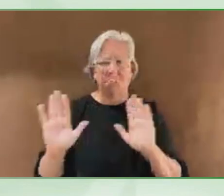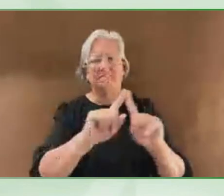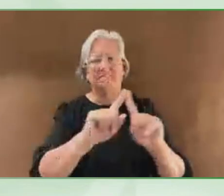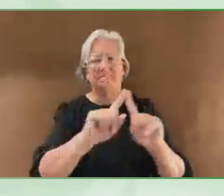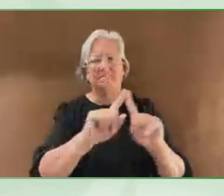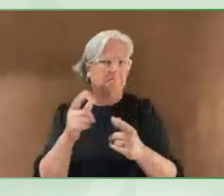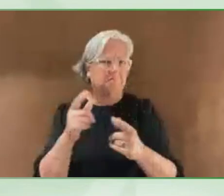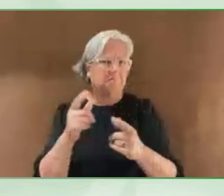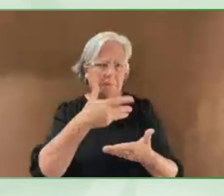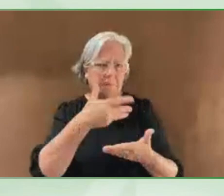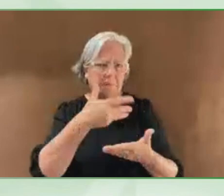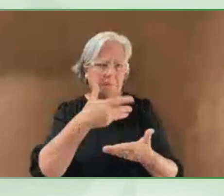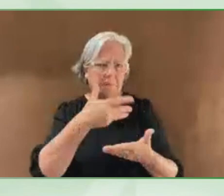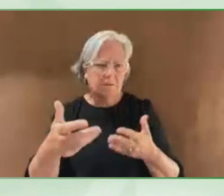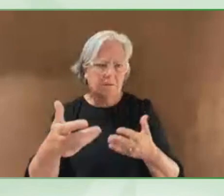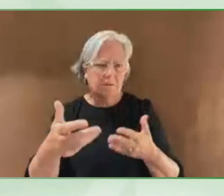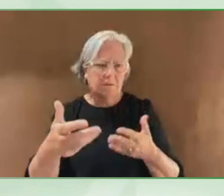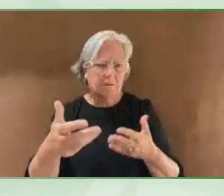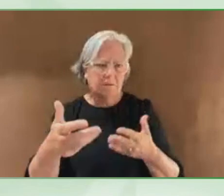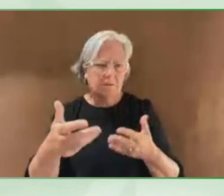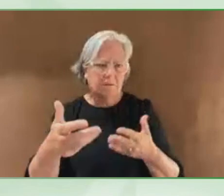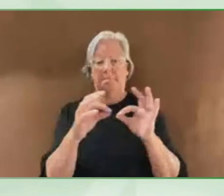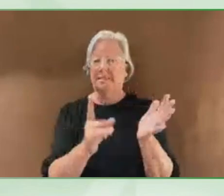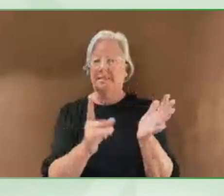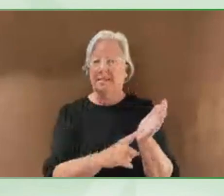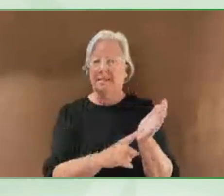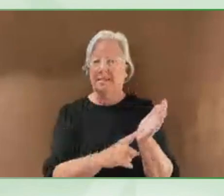British Sign Language is different